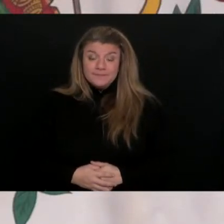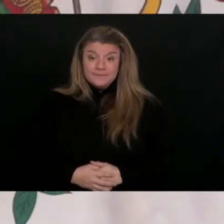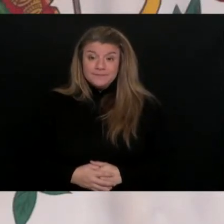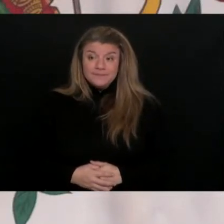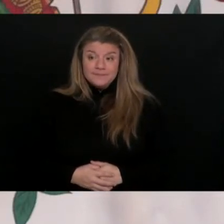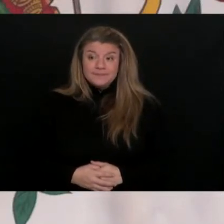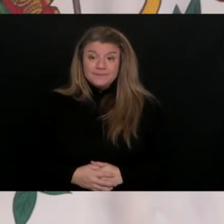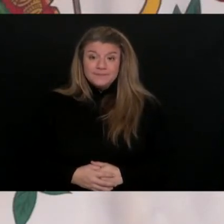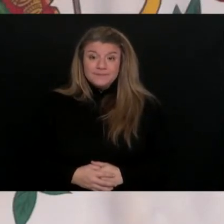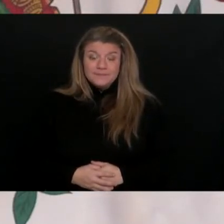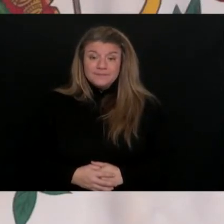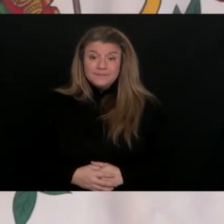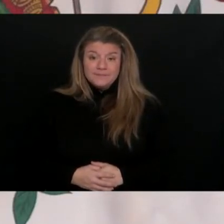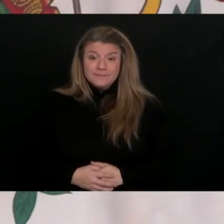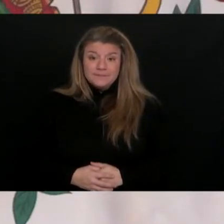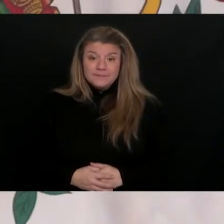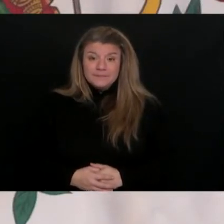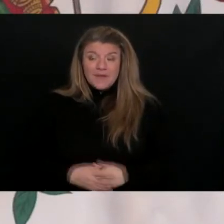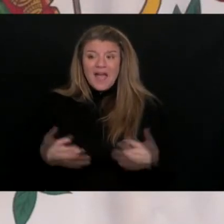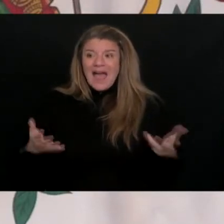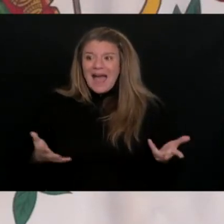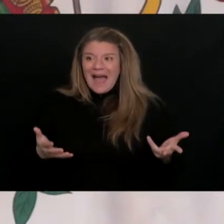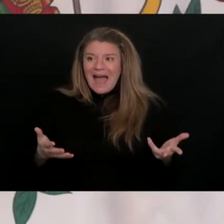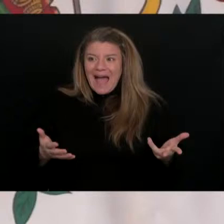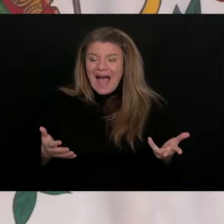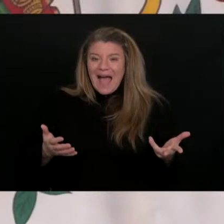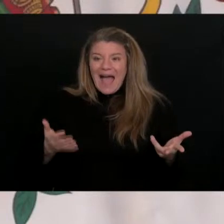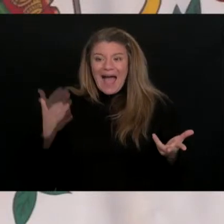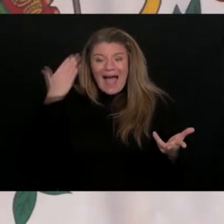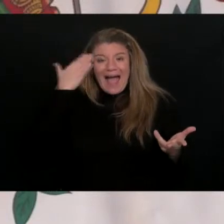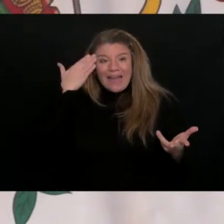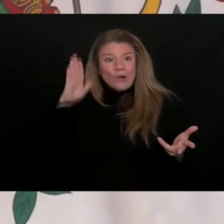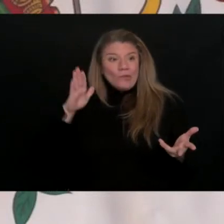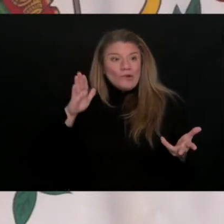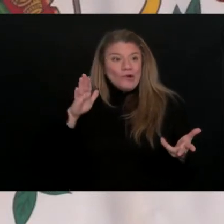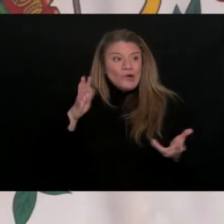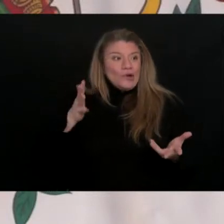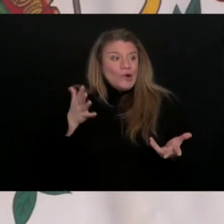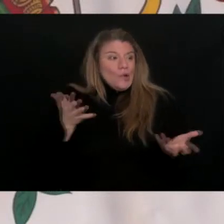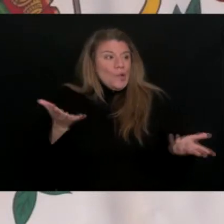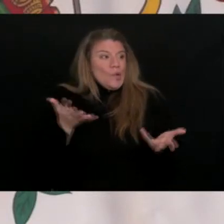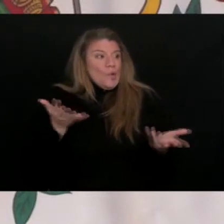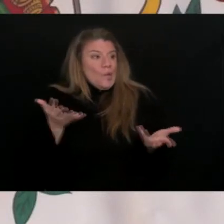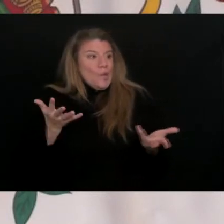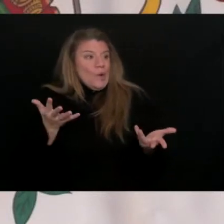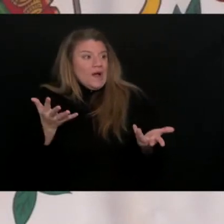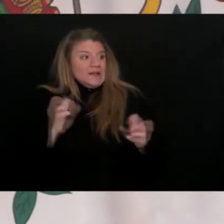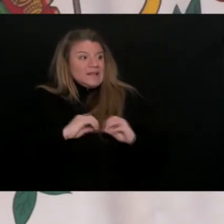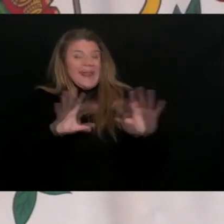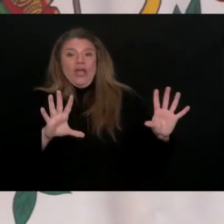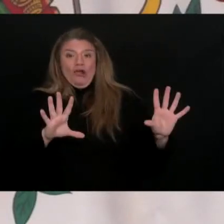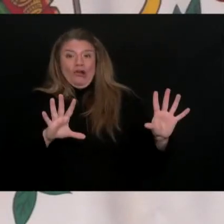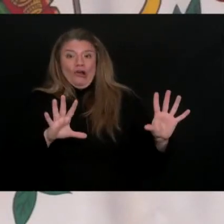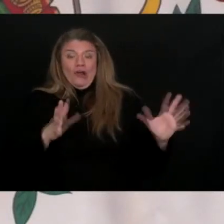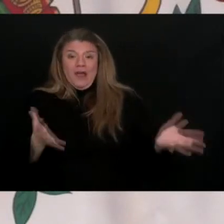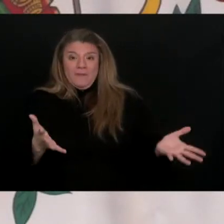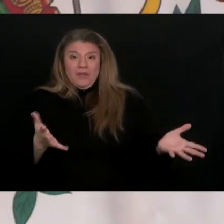I don't know of anything that could be more foolish than not going to get your booster shot.